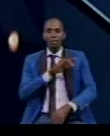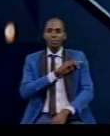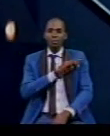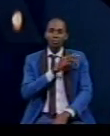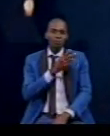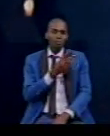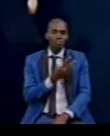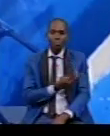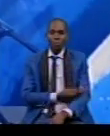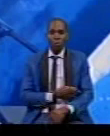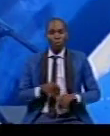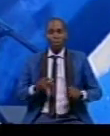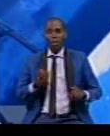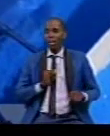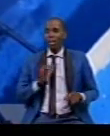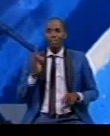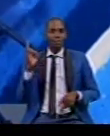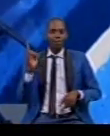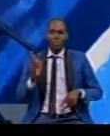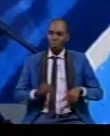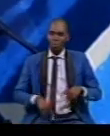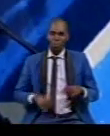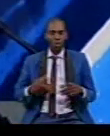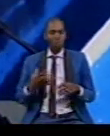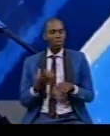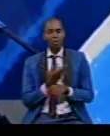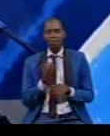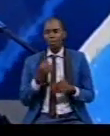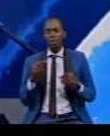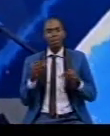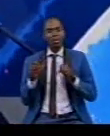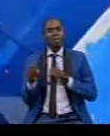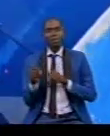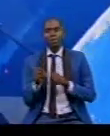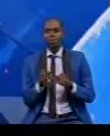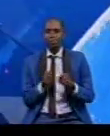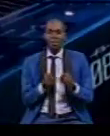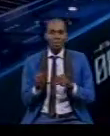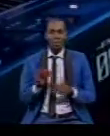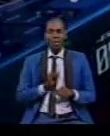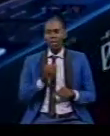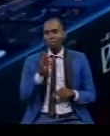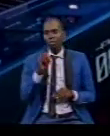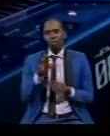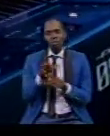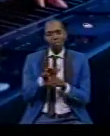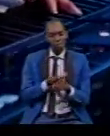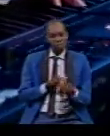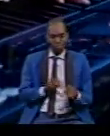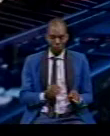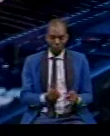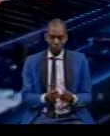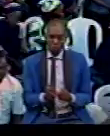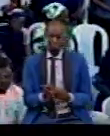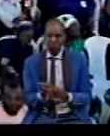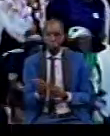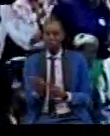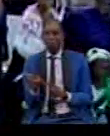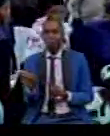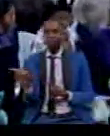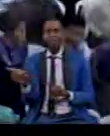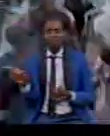Complete cure. The compassionate Jesus is here in our midst tonight. He will grant you